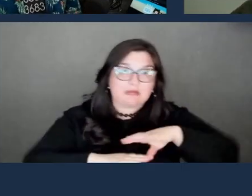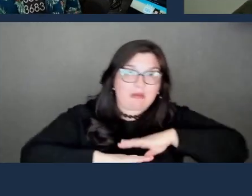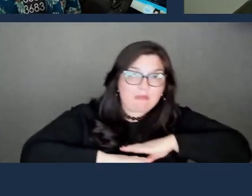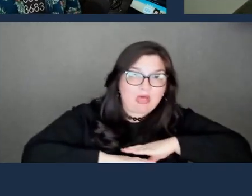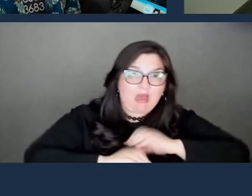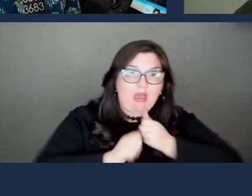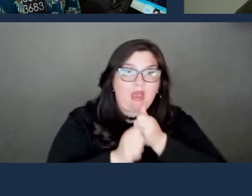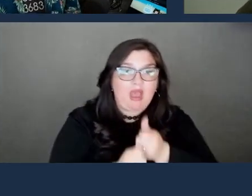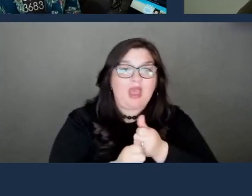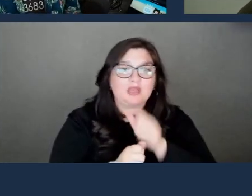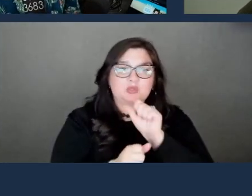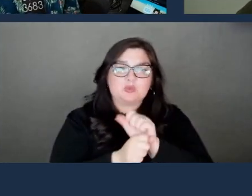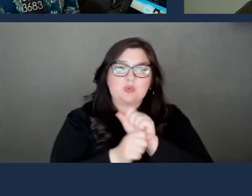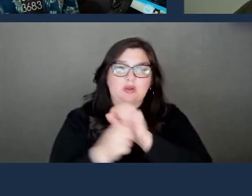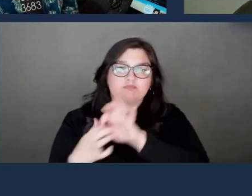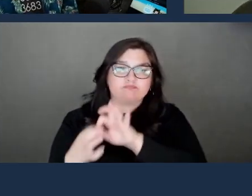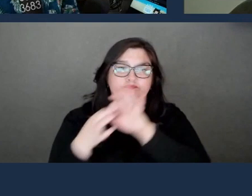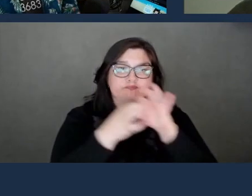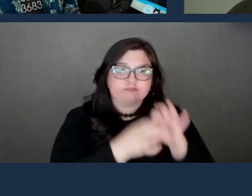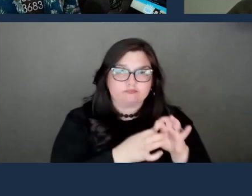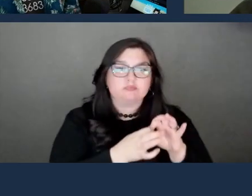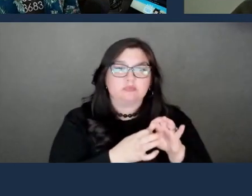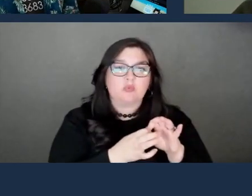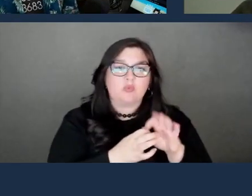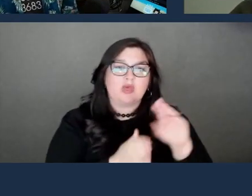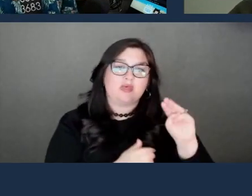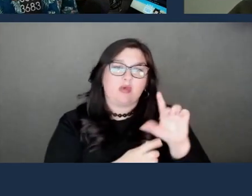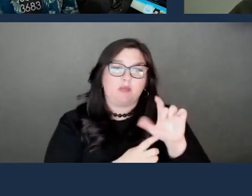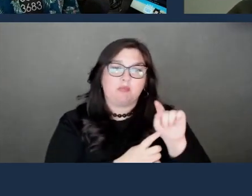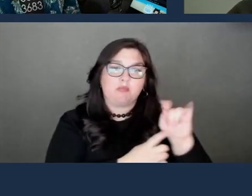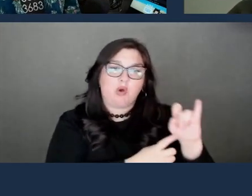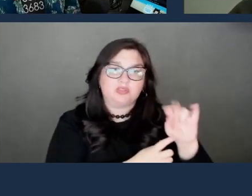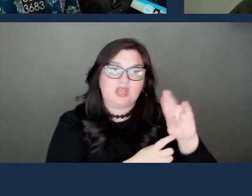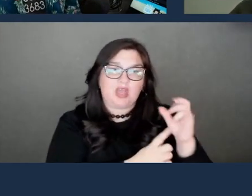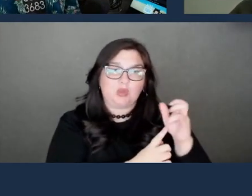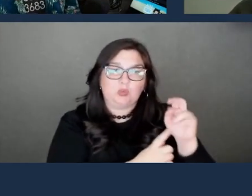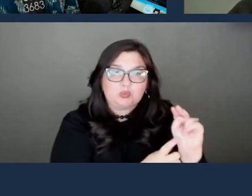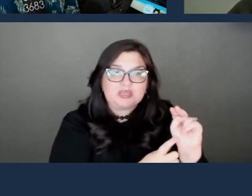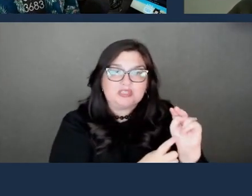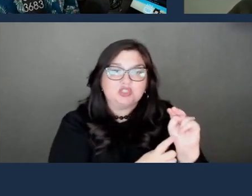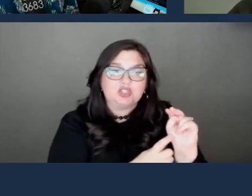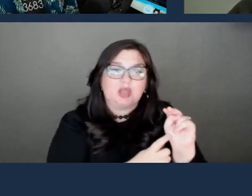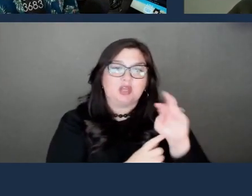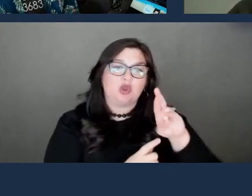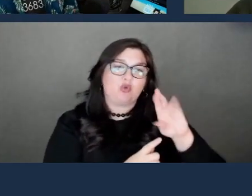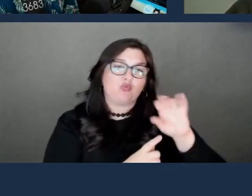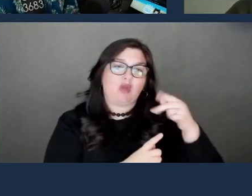replication? I love this question. This is actually something that's different about